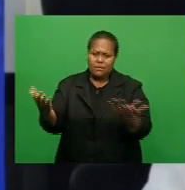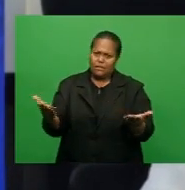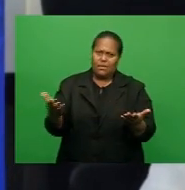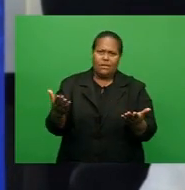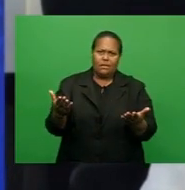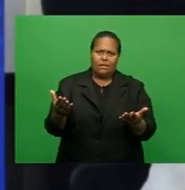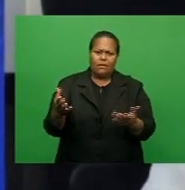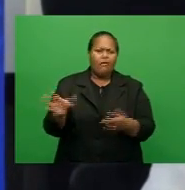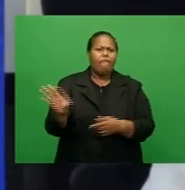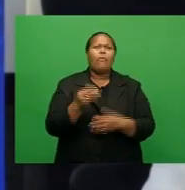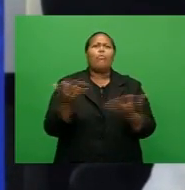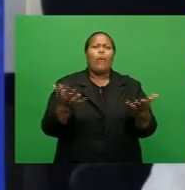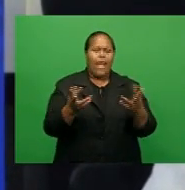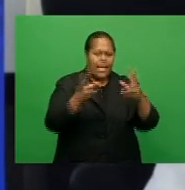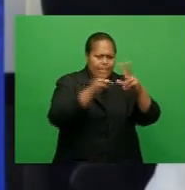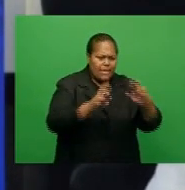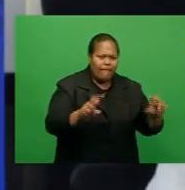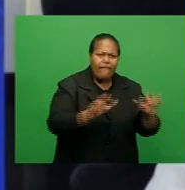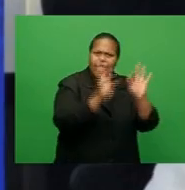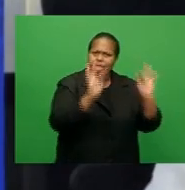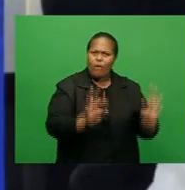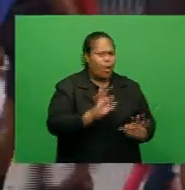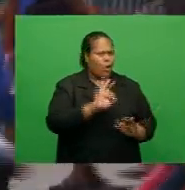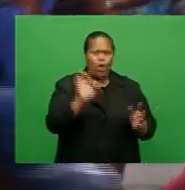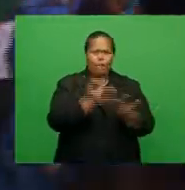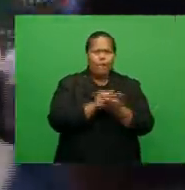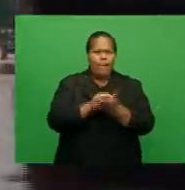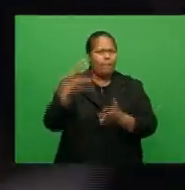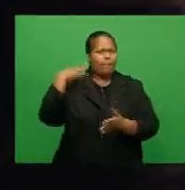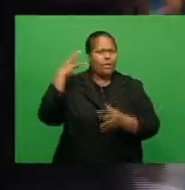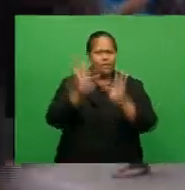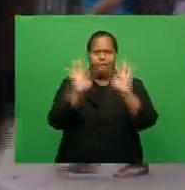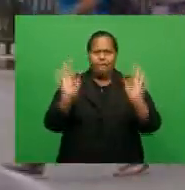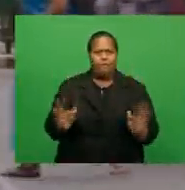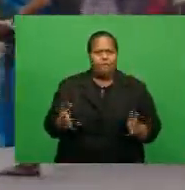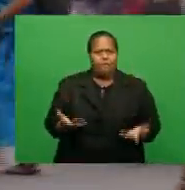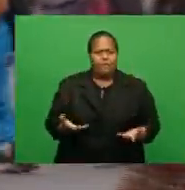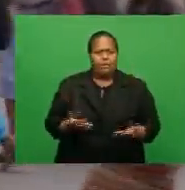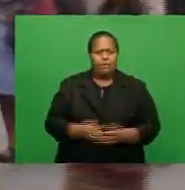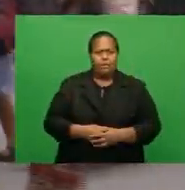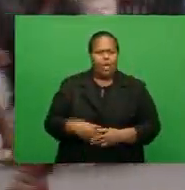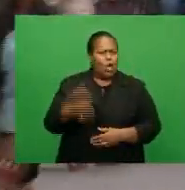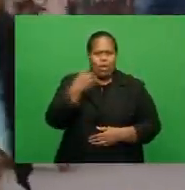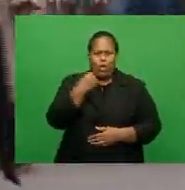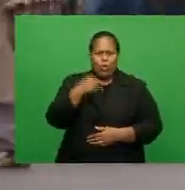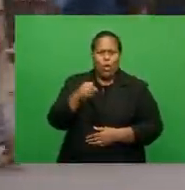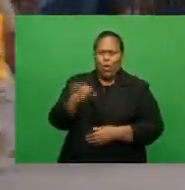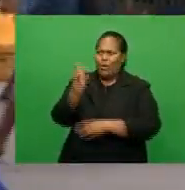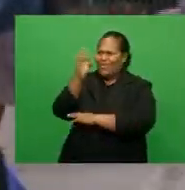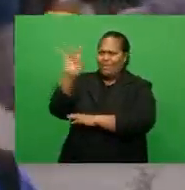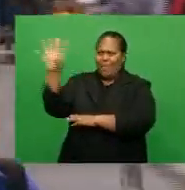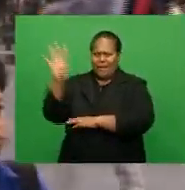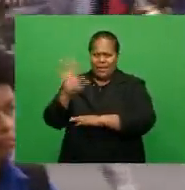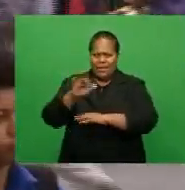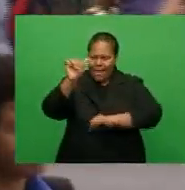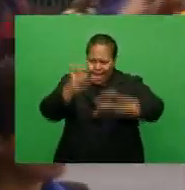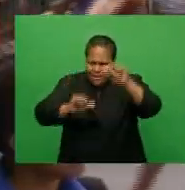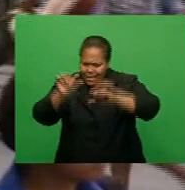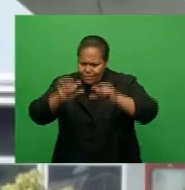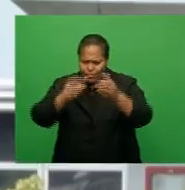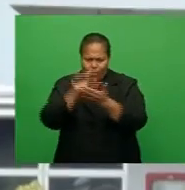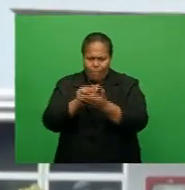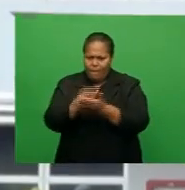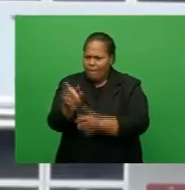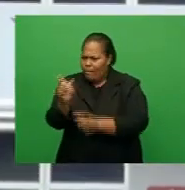form, but not through an application form. There was no independent income verification of applicants before lots were